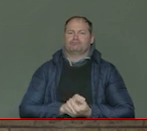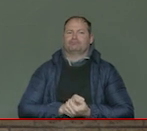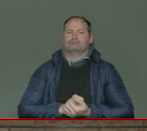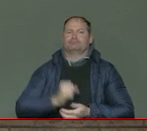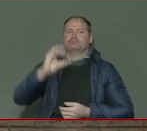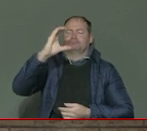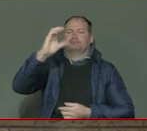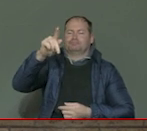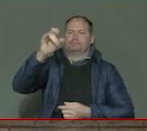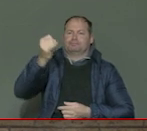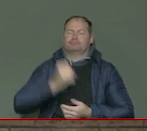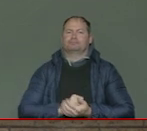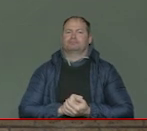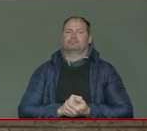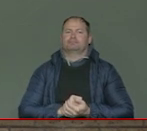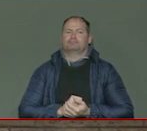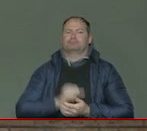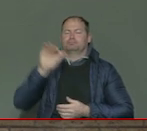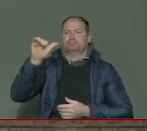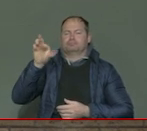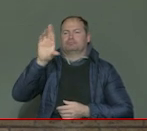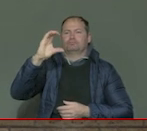CPJ, bank recon,